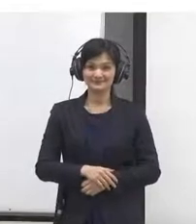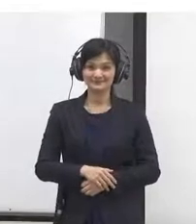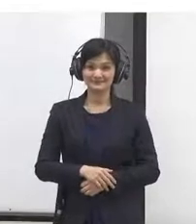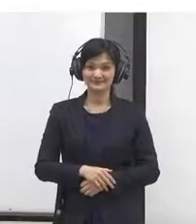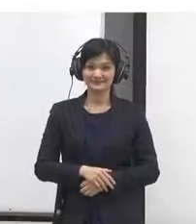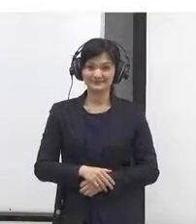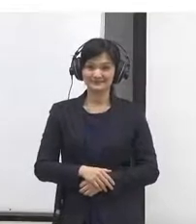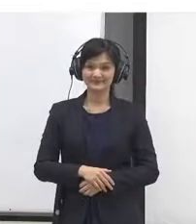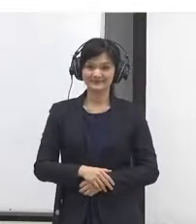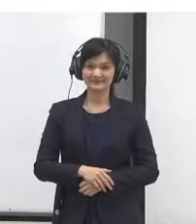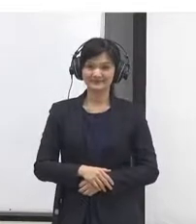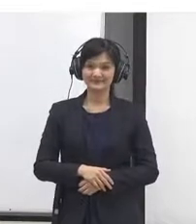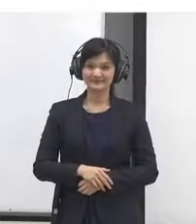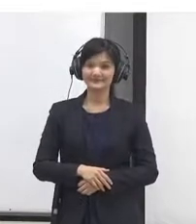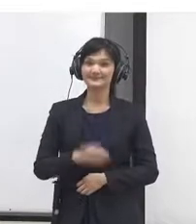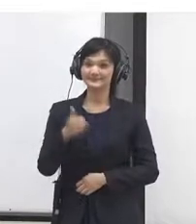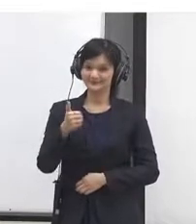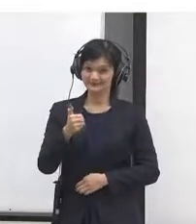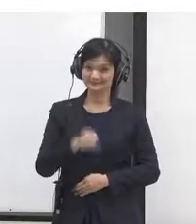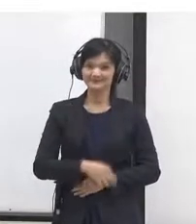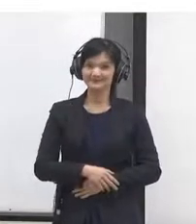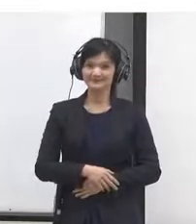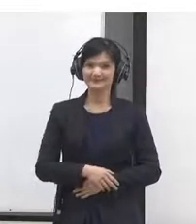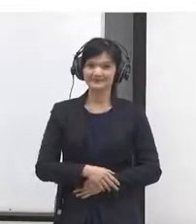Okay, thank you so much for three of you.